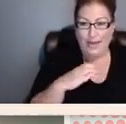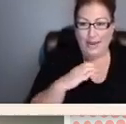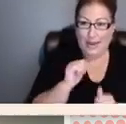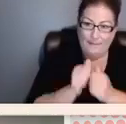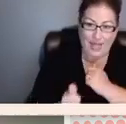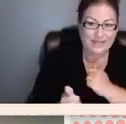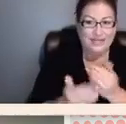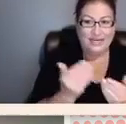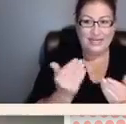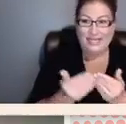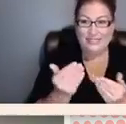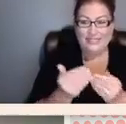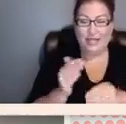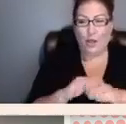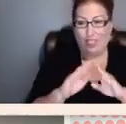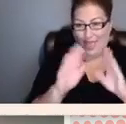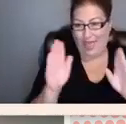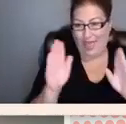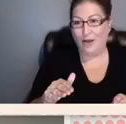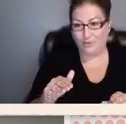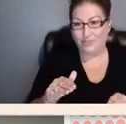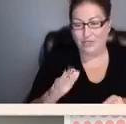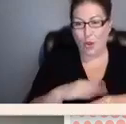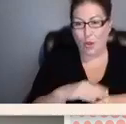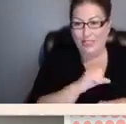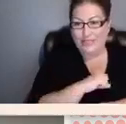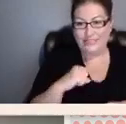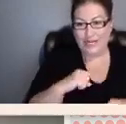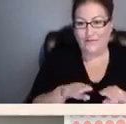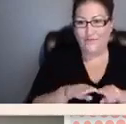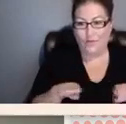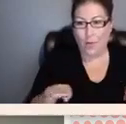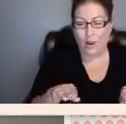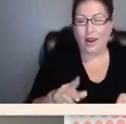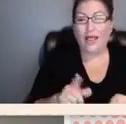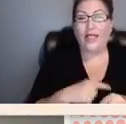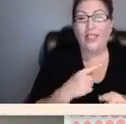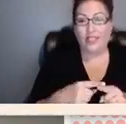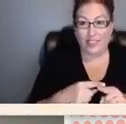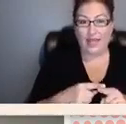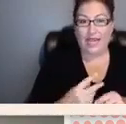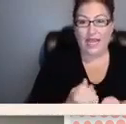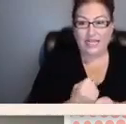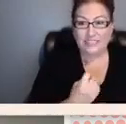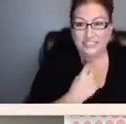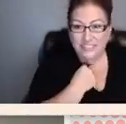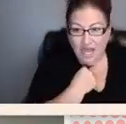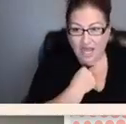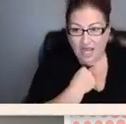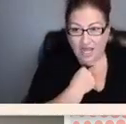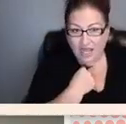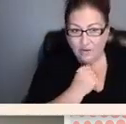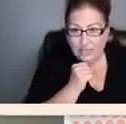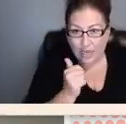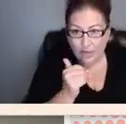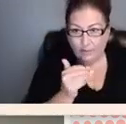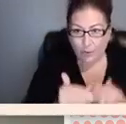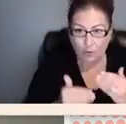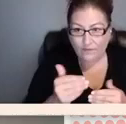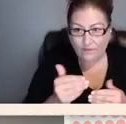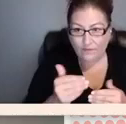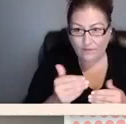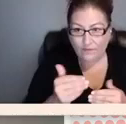on the Senate floor. And then it got stuck. It was not moving in the House.